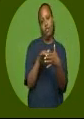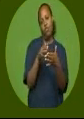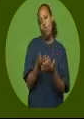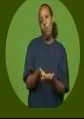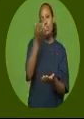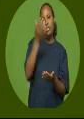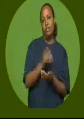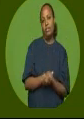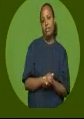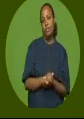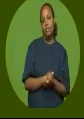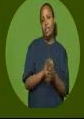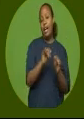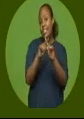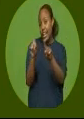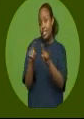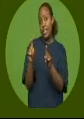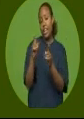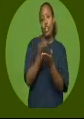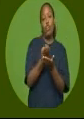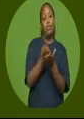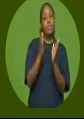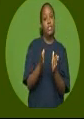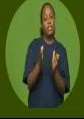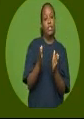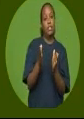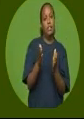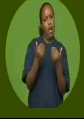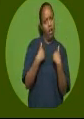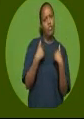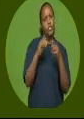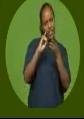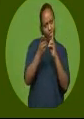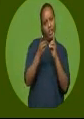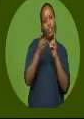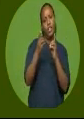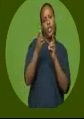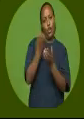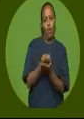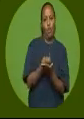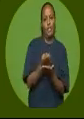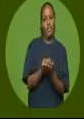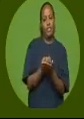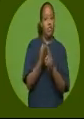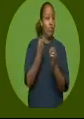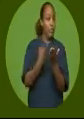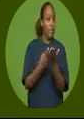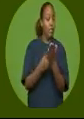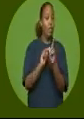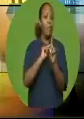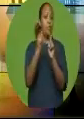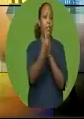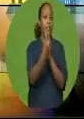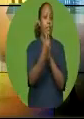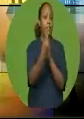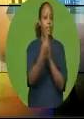study of wealth. Other classical economists have also defined economics from this